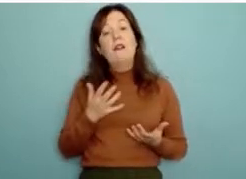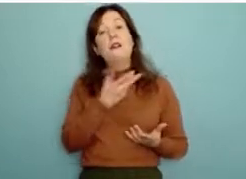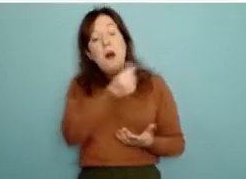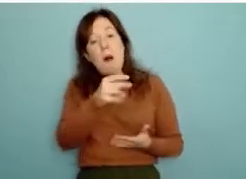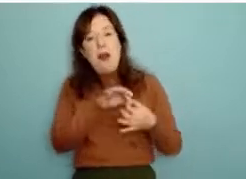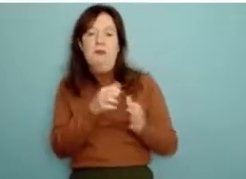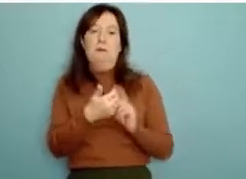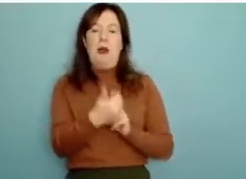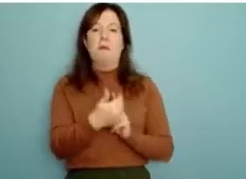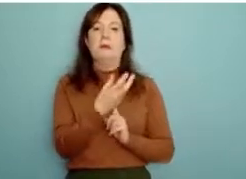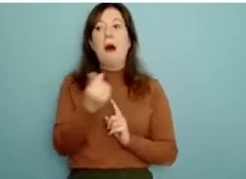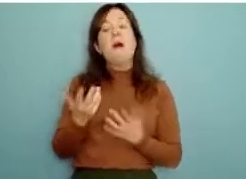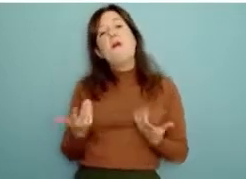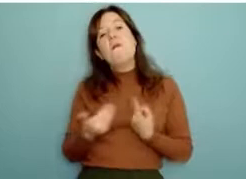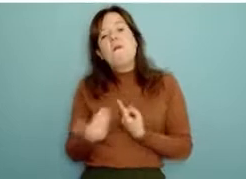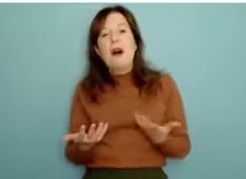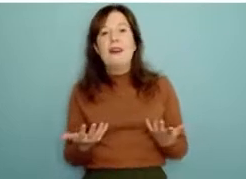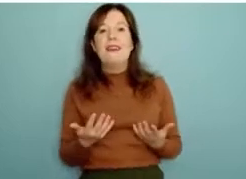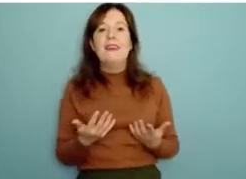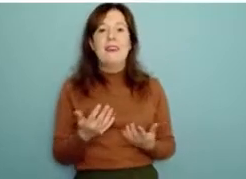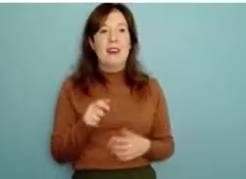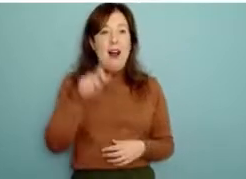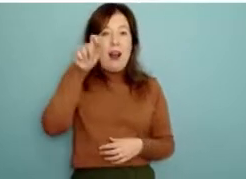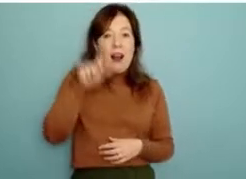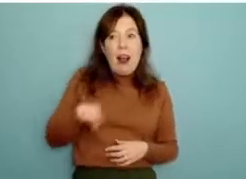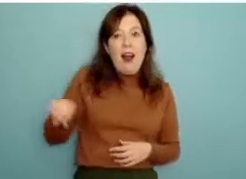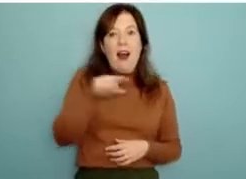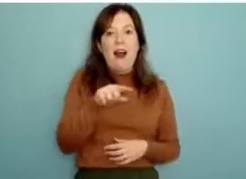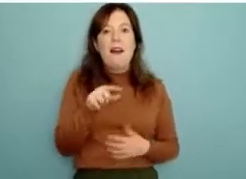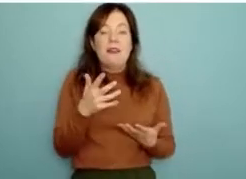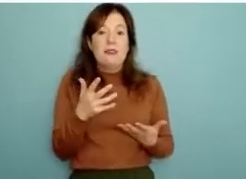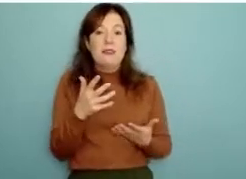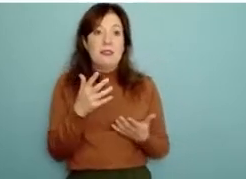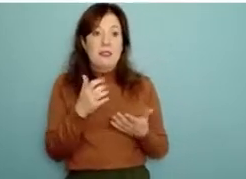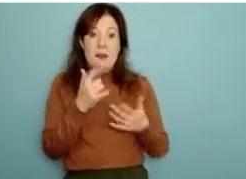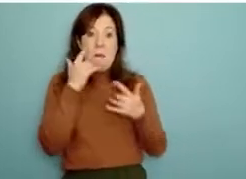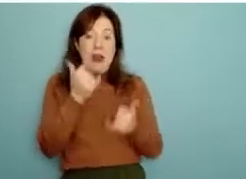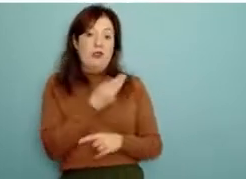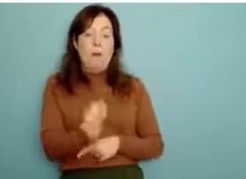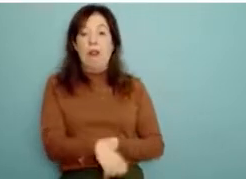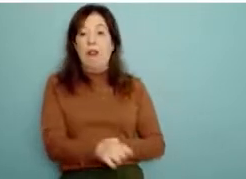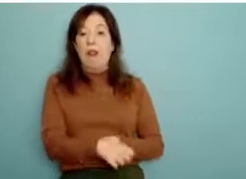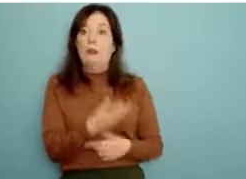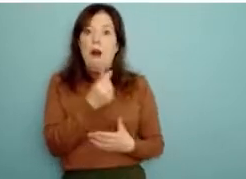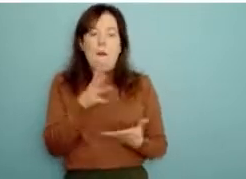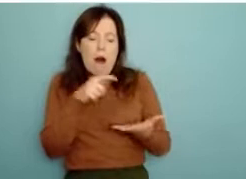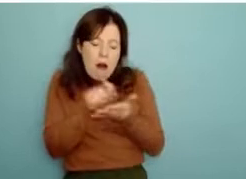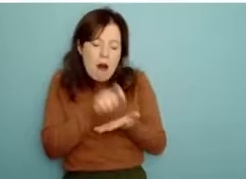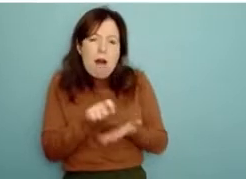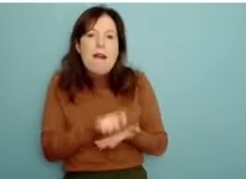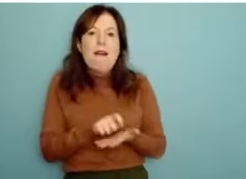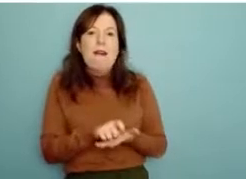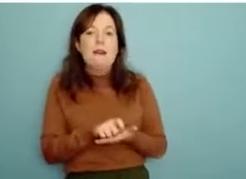Every client patient will have a different level of interest in the measures, but explore those interests and tailor